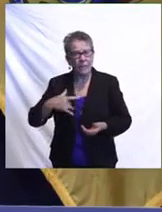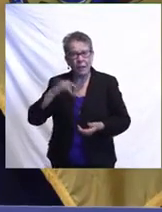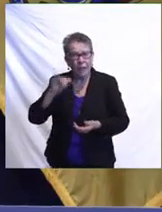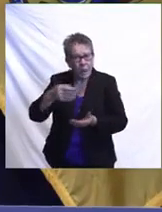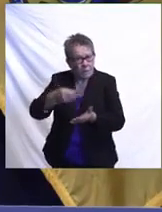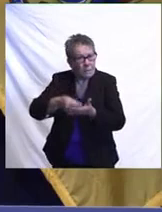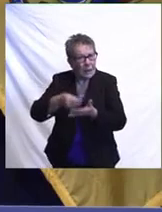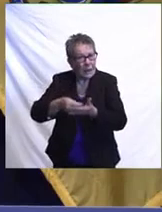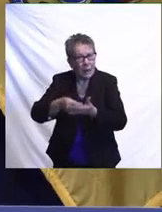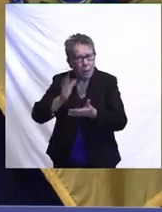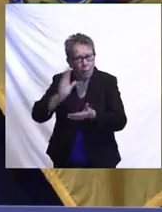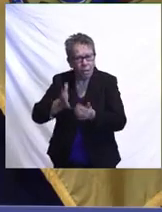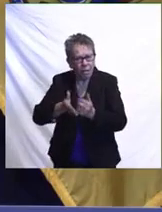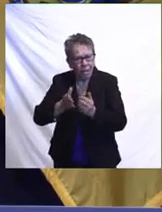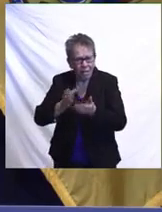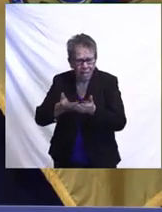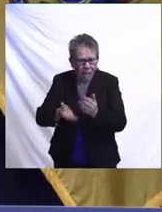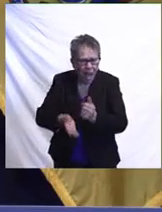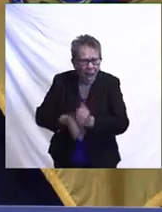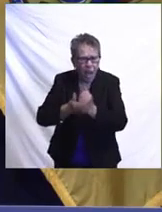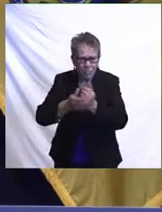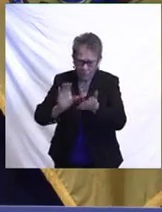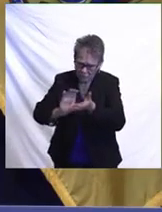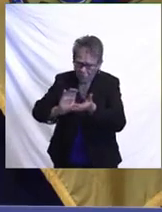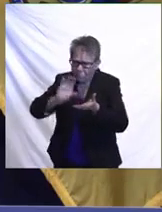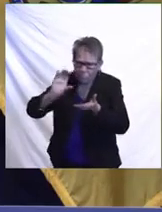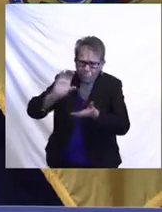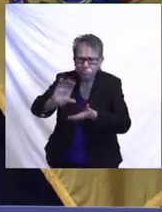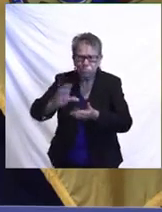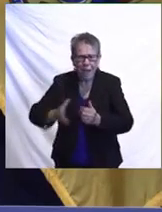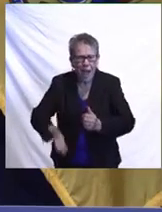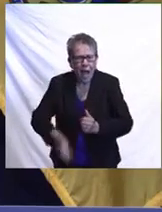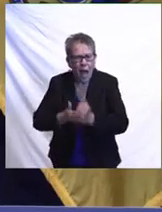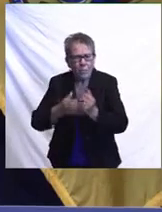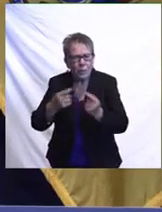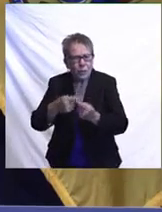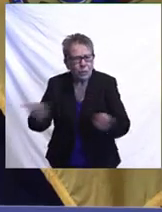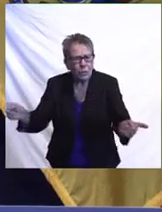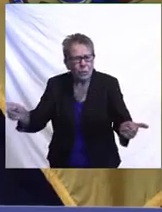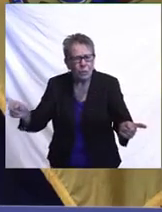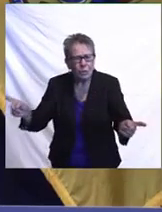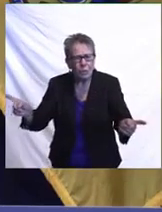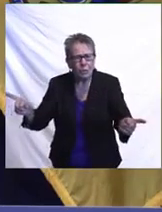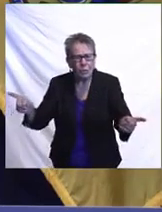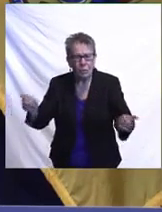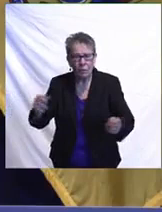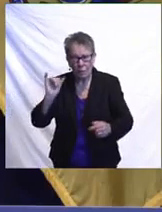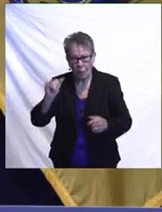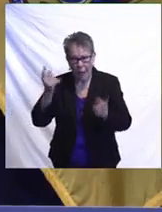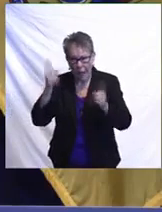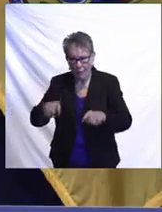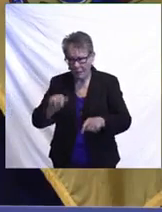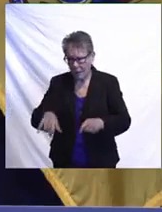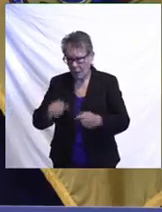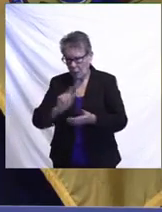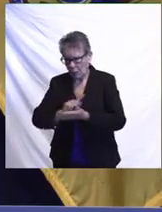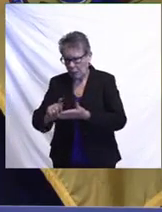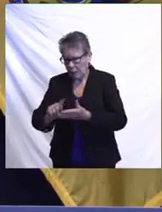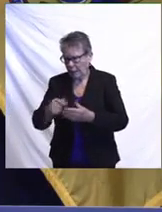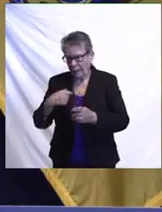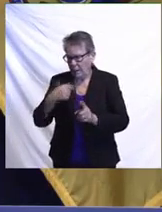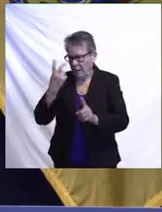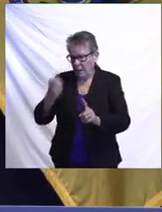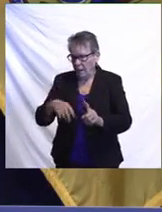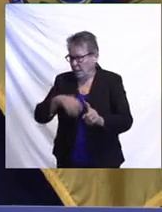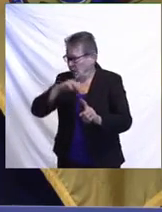timing. There's nothing either that we're trying to hide or we're ashamed of. We think these are smart investments across the board,